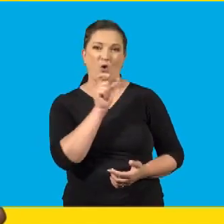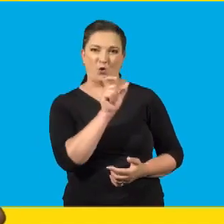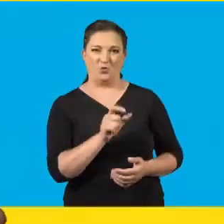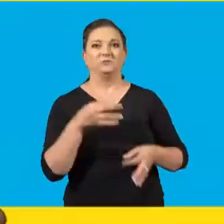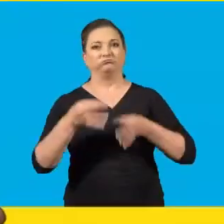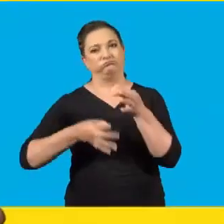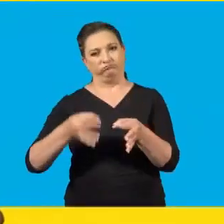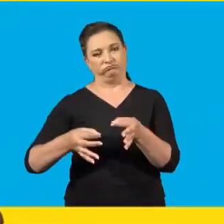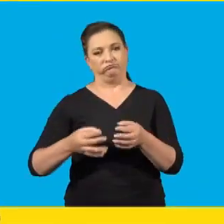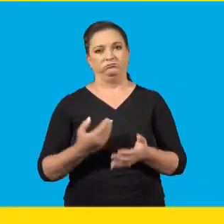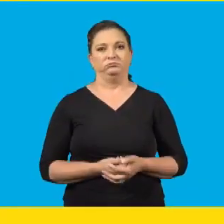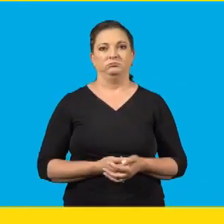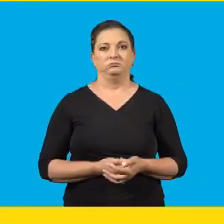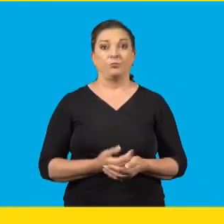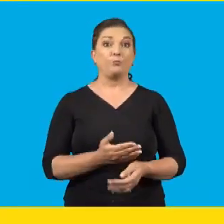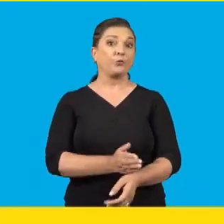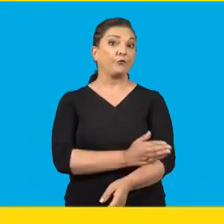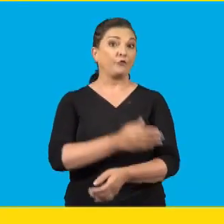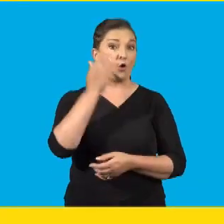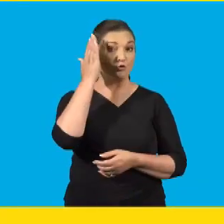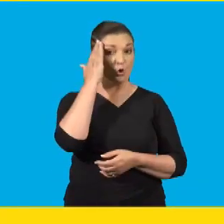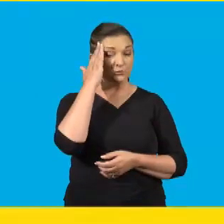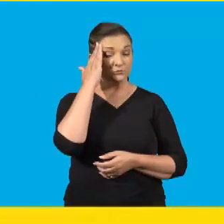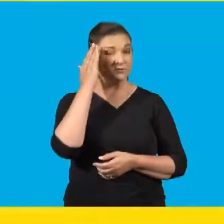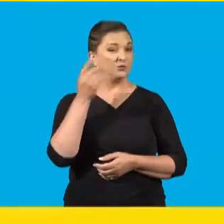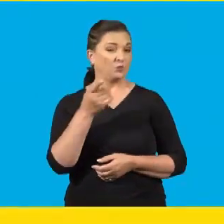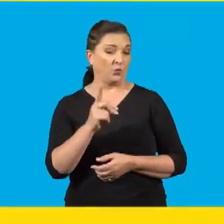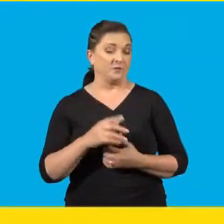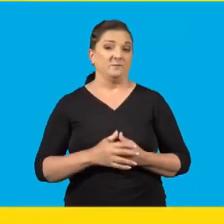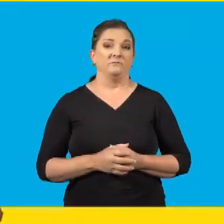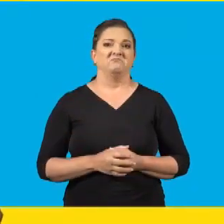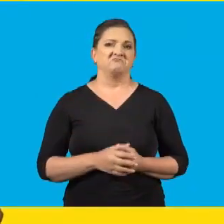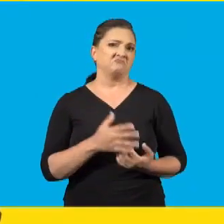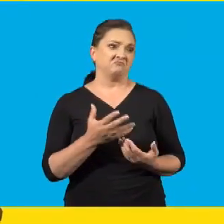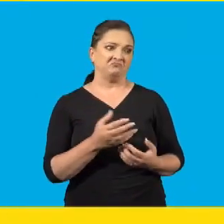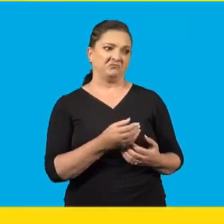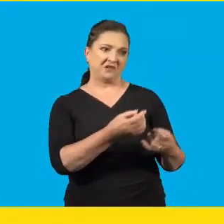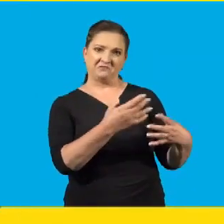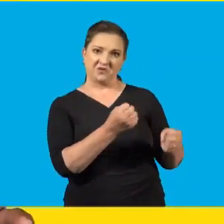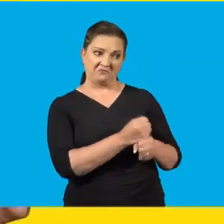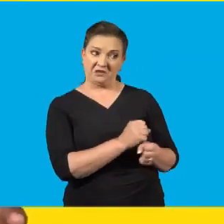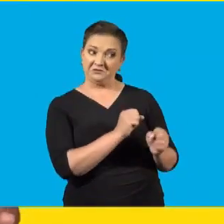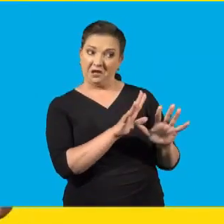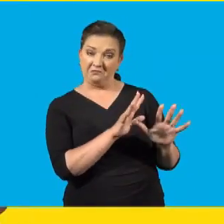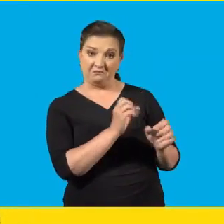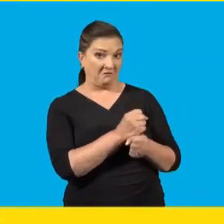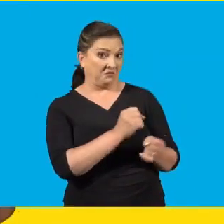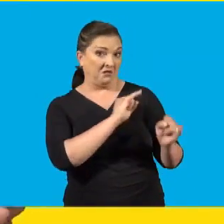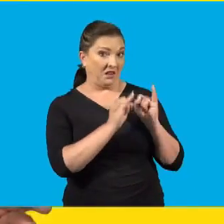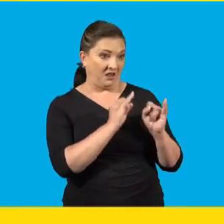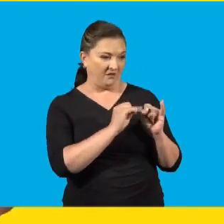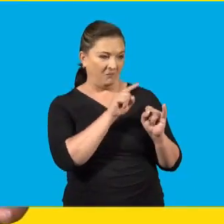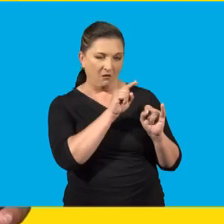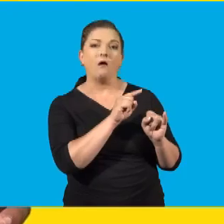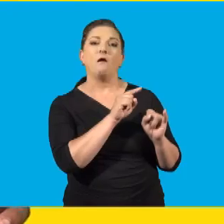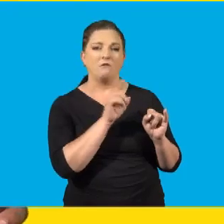in your own words. There is also pre-knowledge, information that you will have learned from grade 10 or grade 11 that